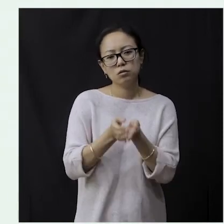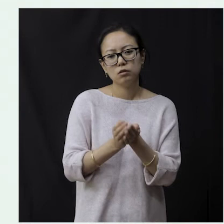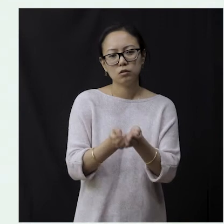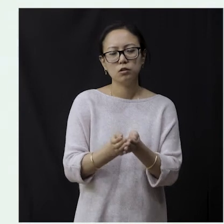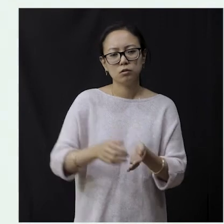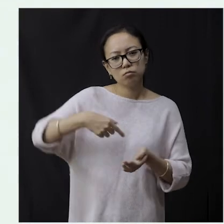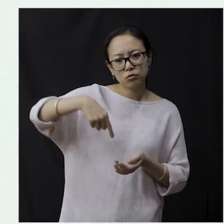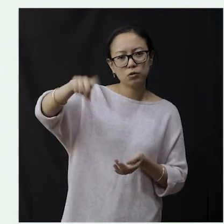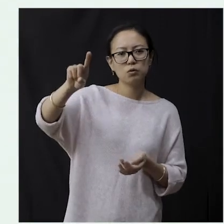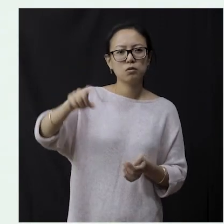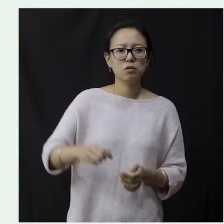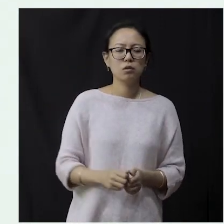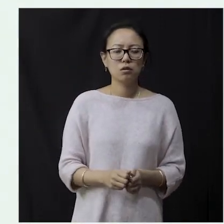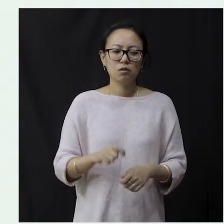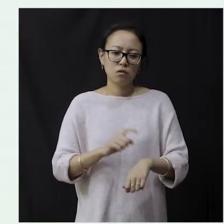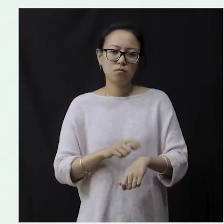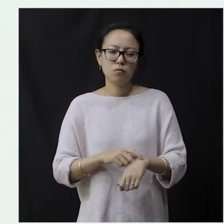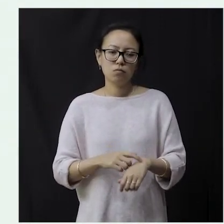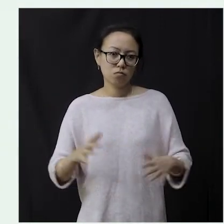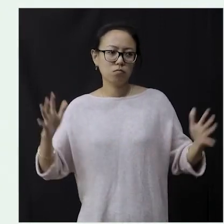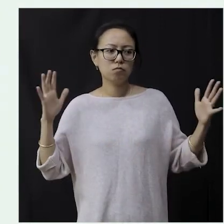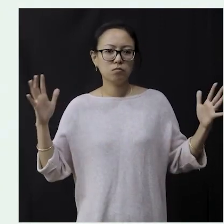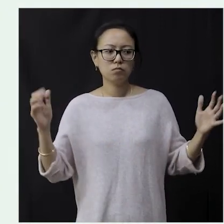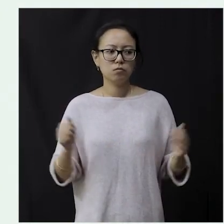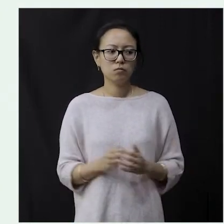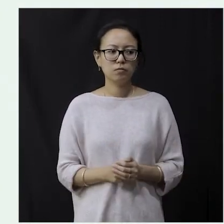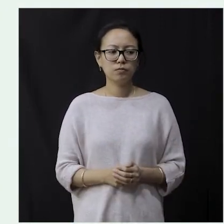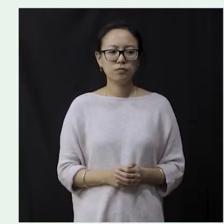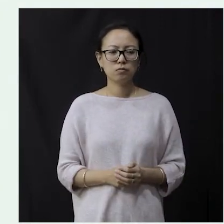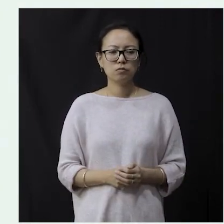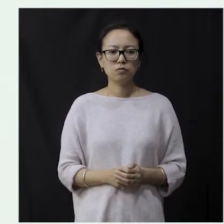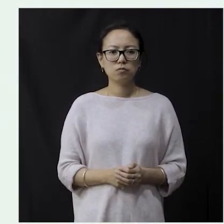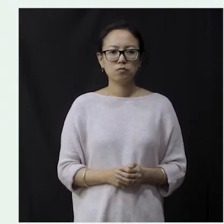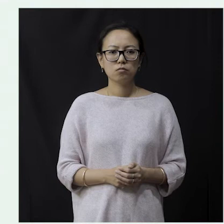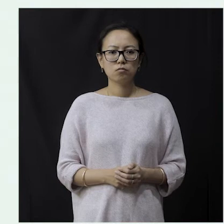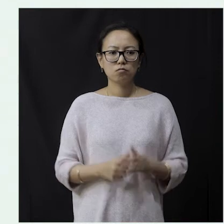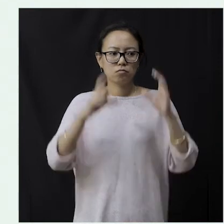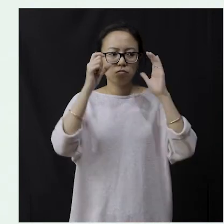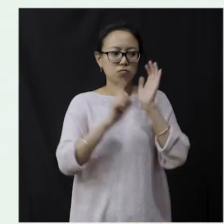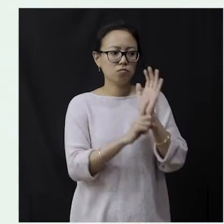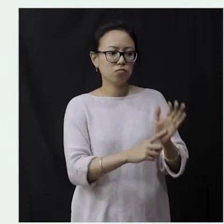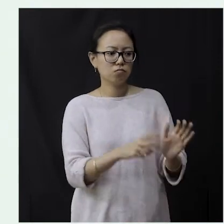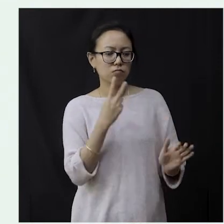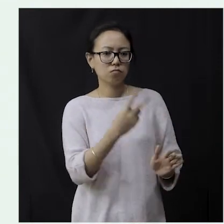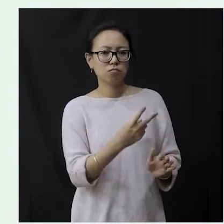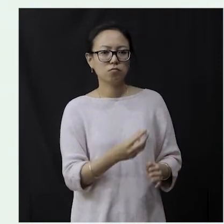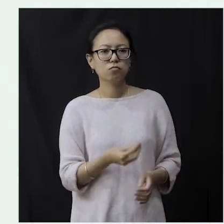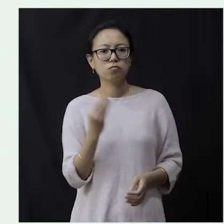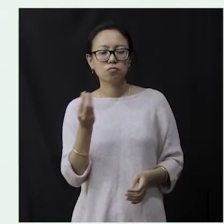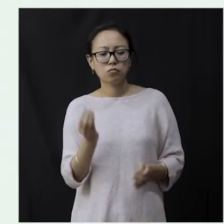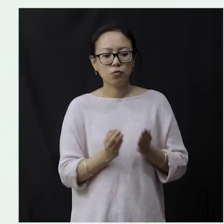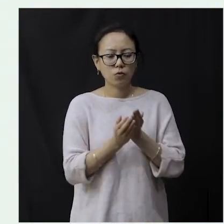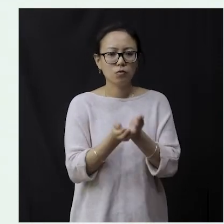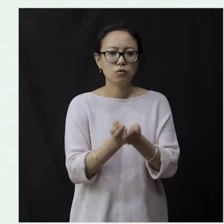the aeroplane. All right. Also, we have ships like this where